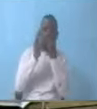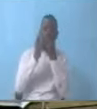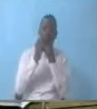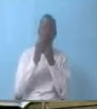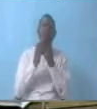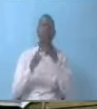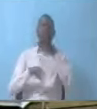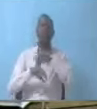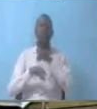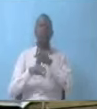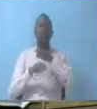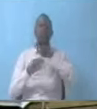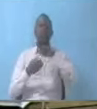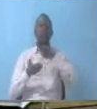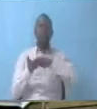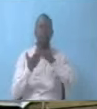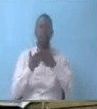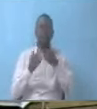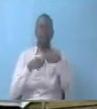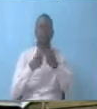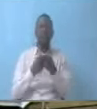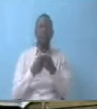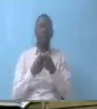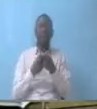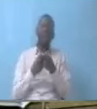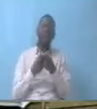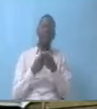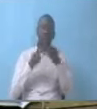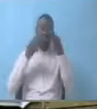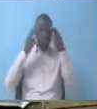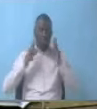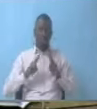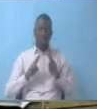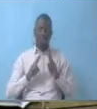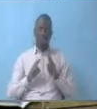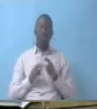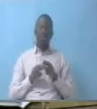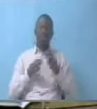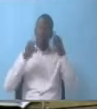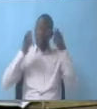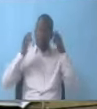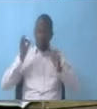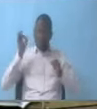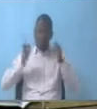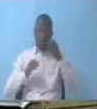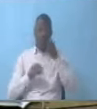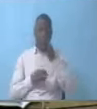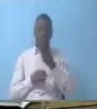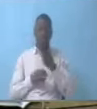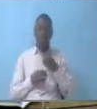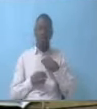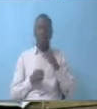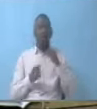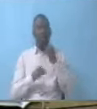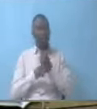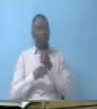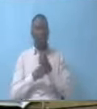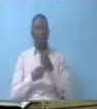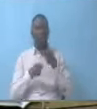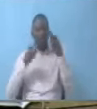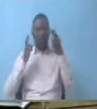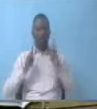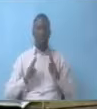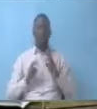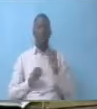true. And the court interpret legislation. Mm-hmm. And what the court say would determine the law. Not even what the